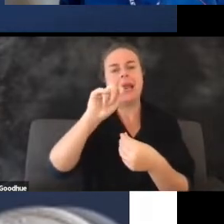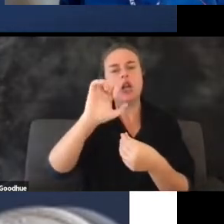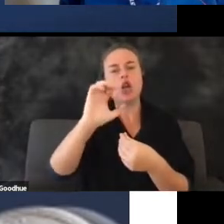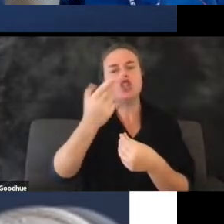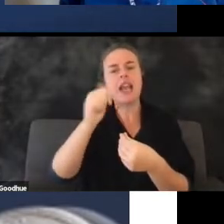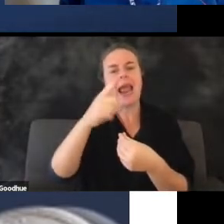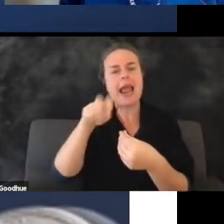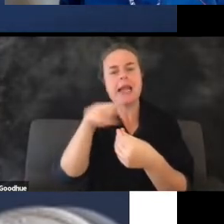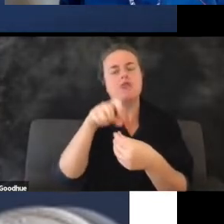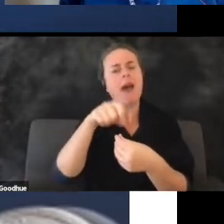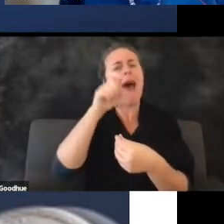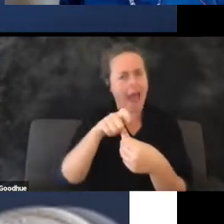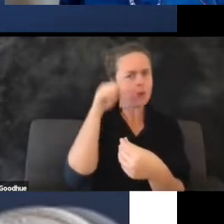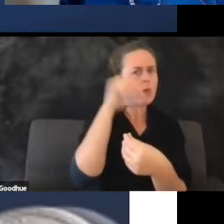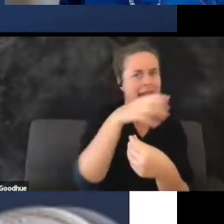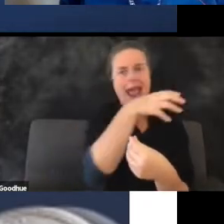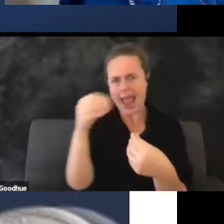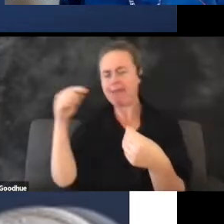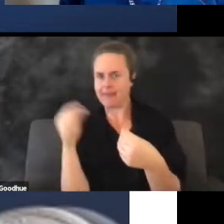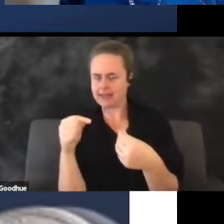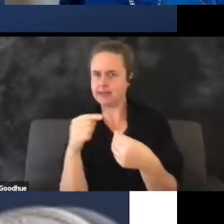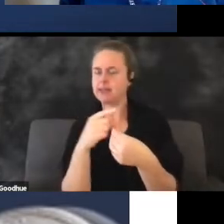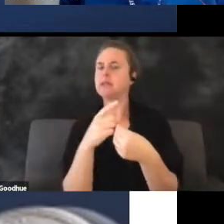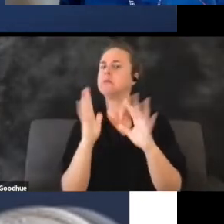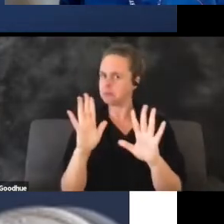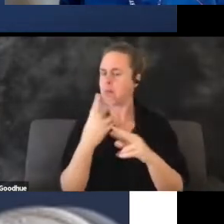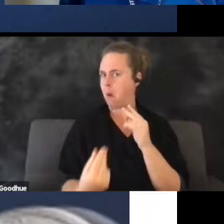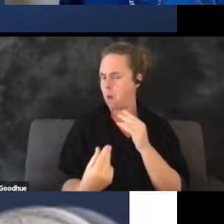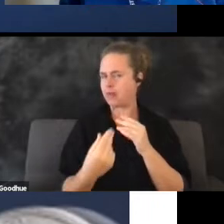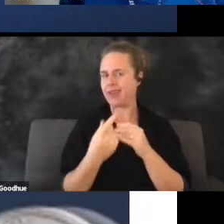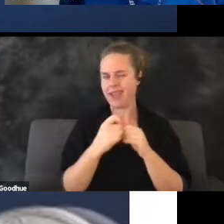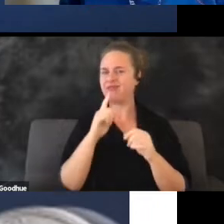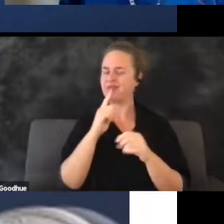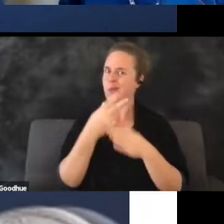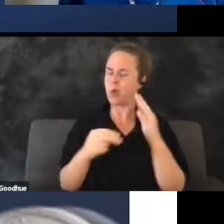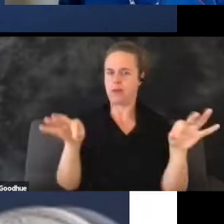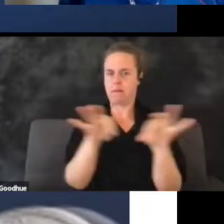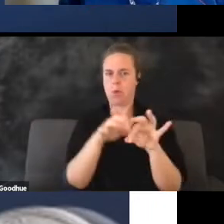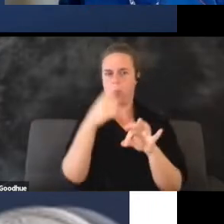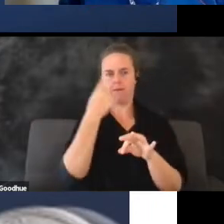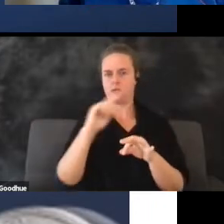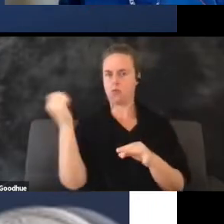Extremely important to the health and outcomes of our friends, neighbors, and family members.